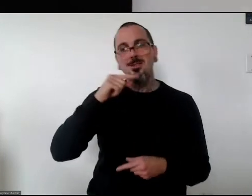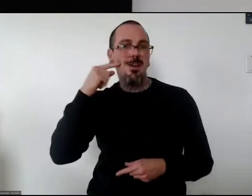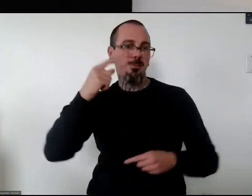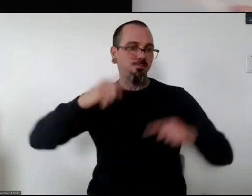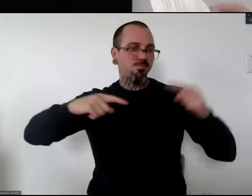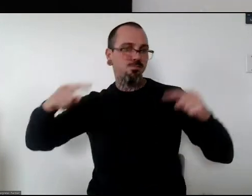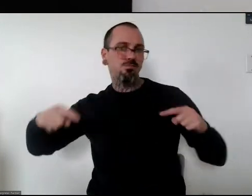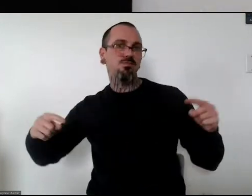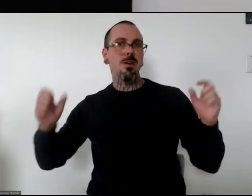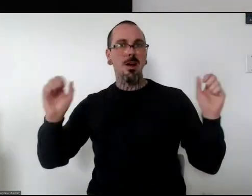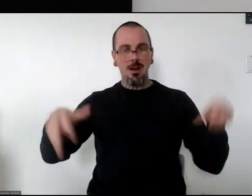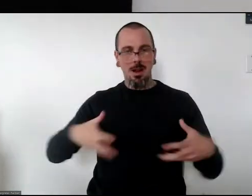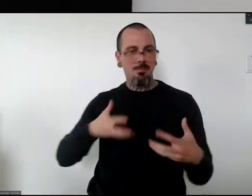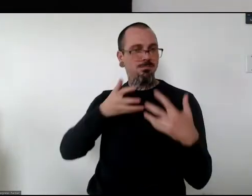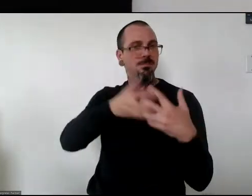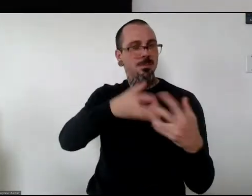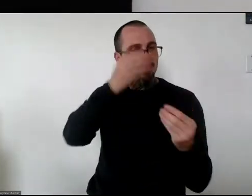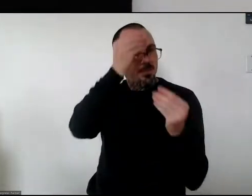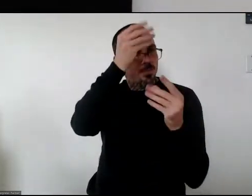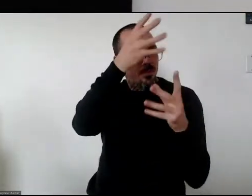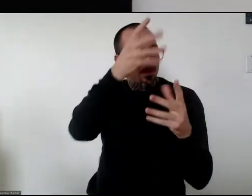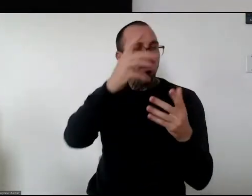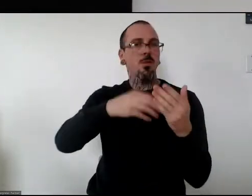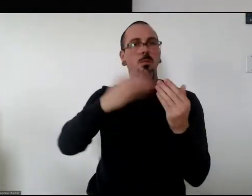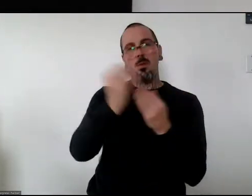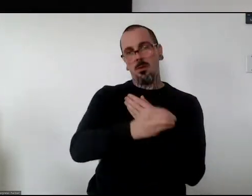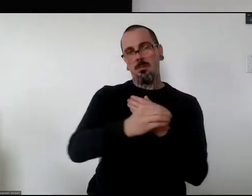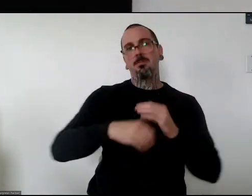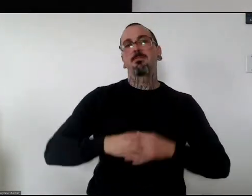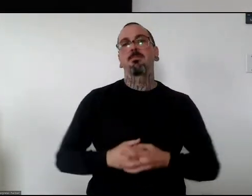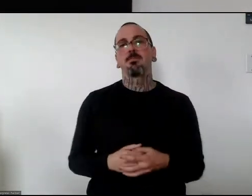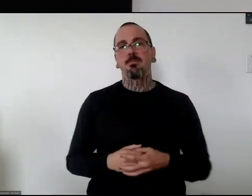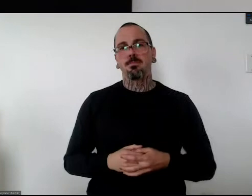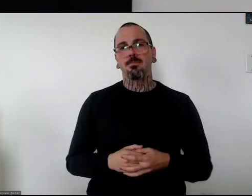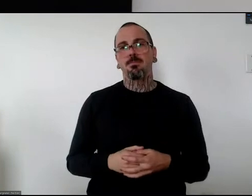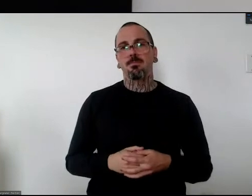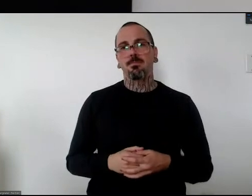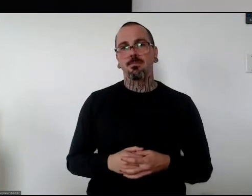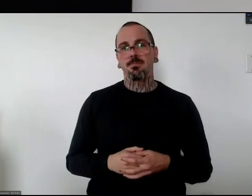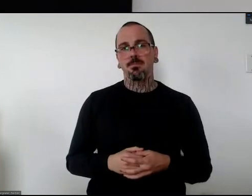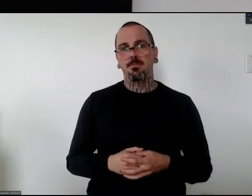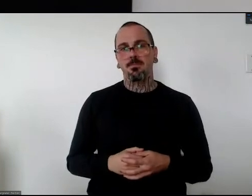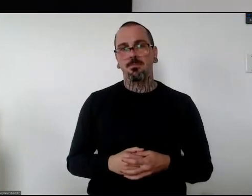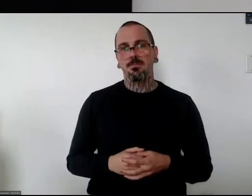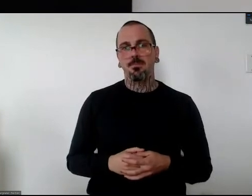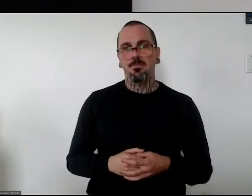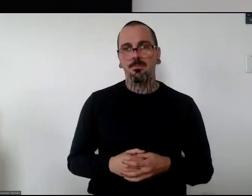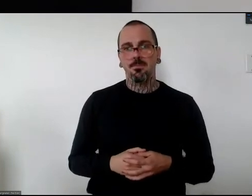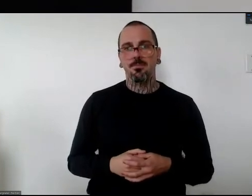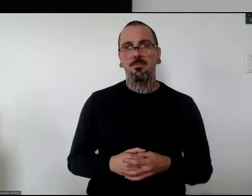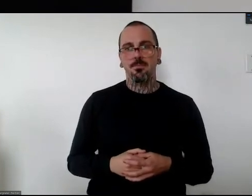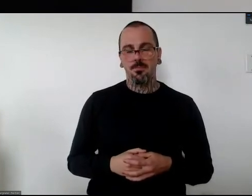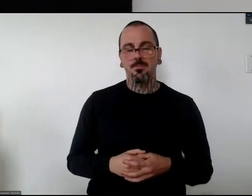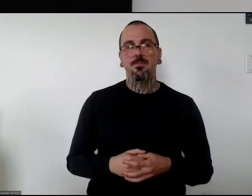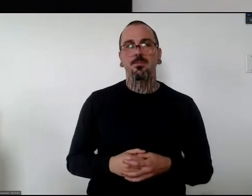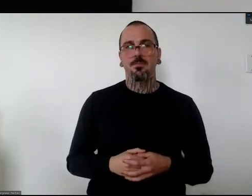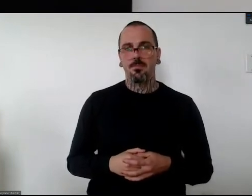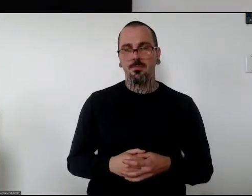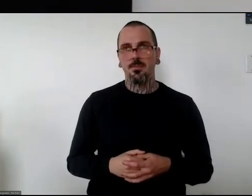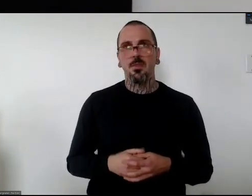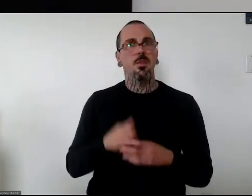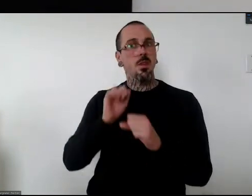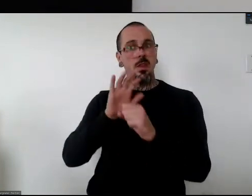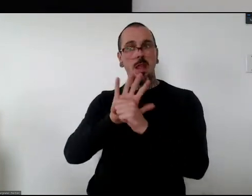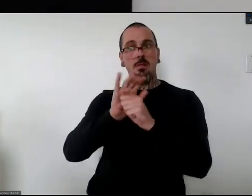cross all ages and genders. With the guidance and assistance of a great community of passionate and dedicated advocates,